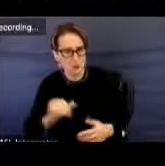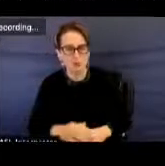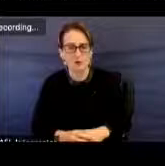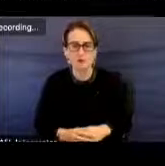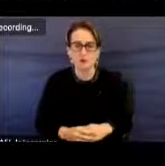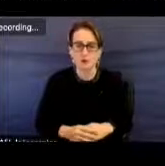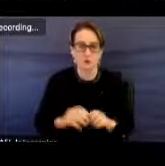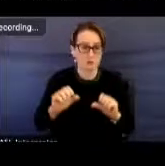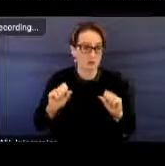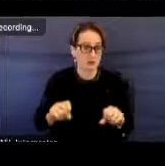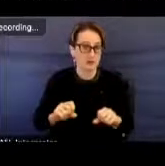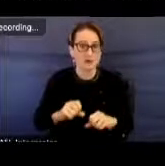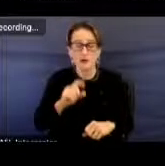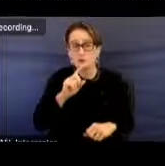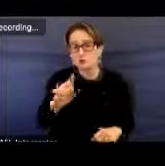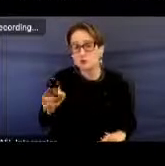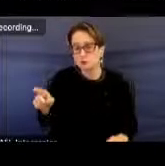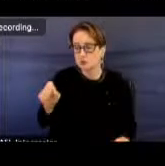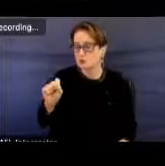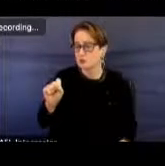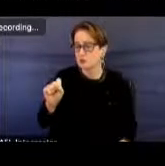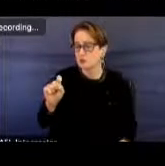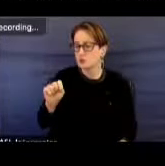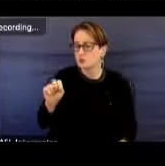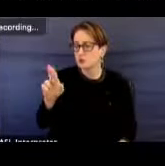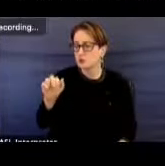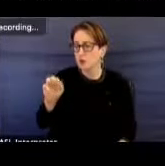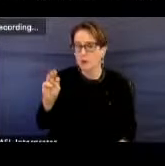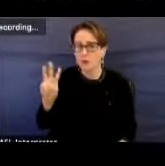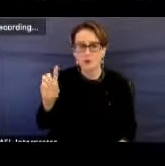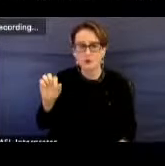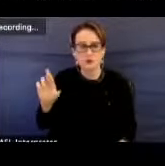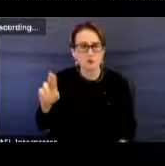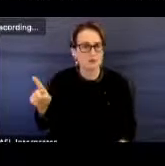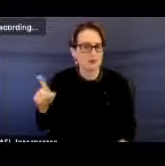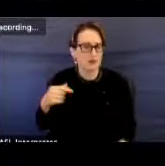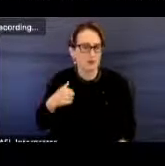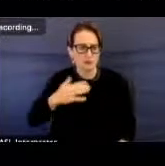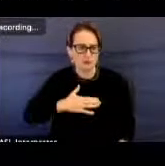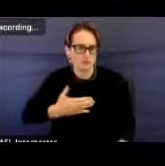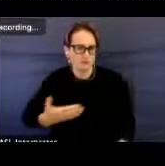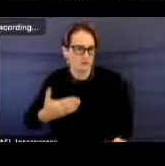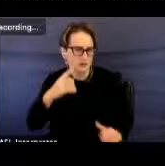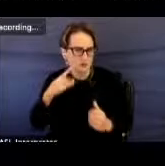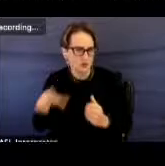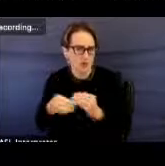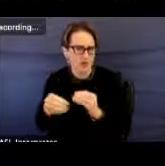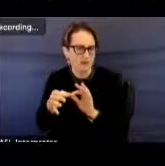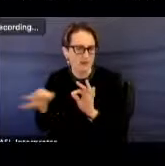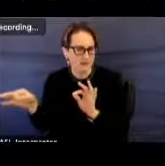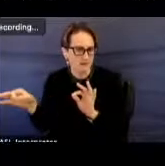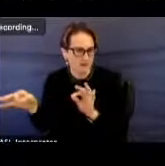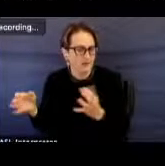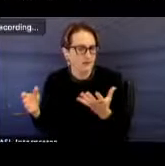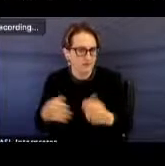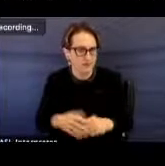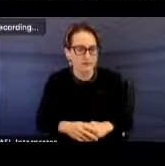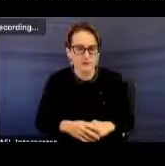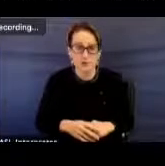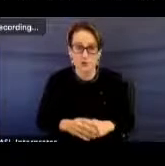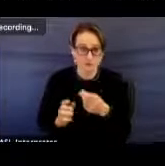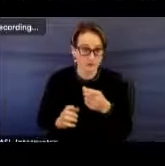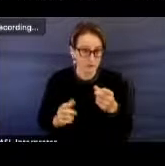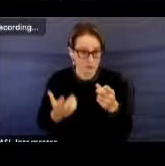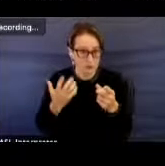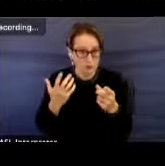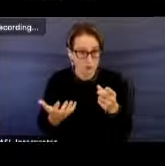say, I'm sure Strumwasser would be happy to engage with us on that. So if that's the committee's will, I'd be